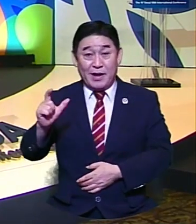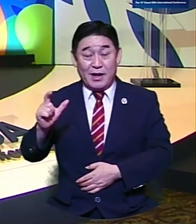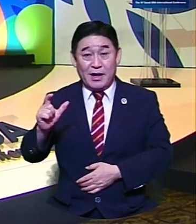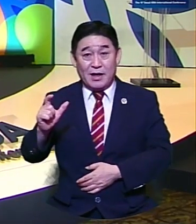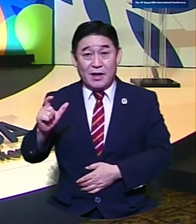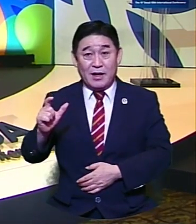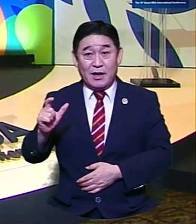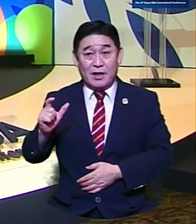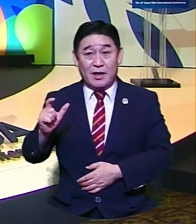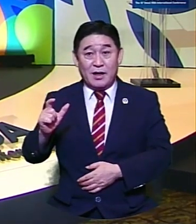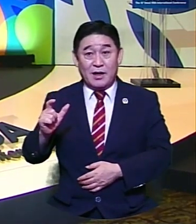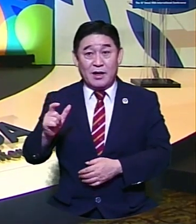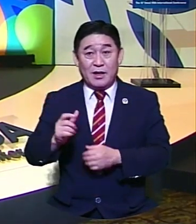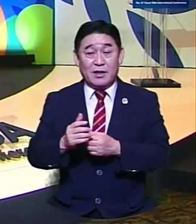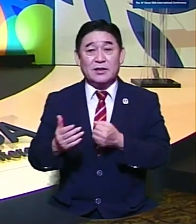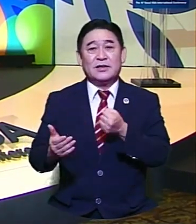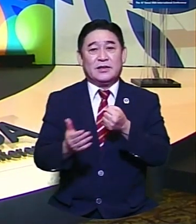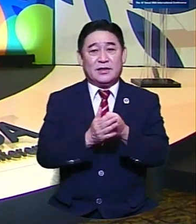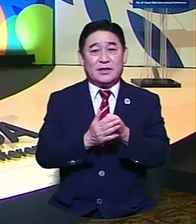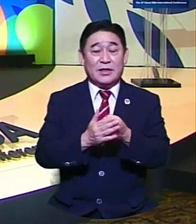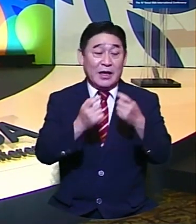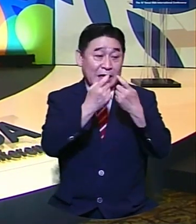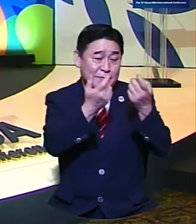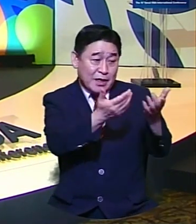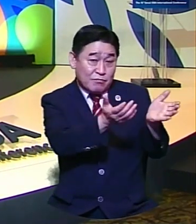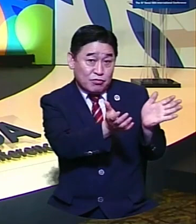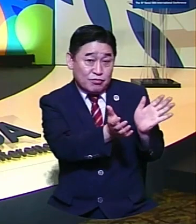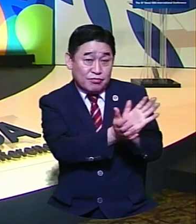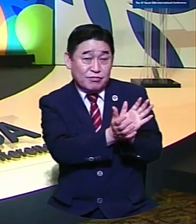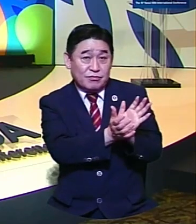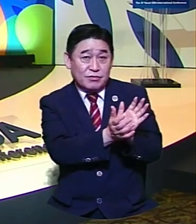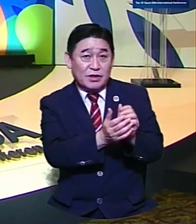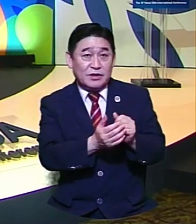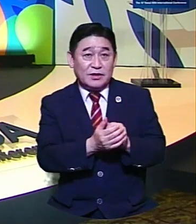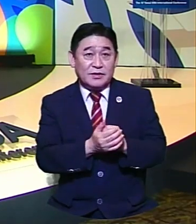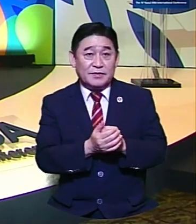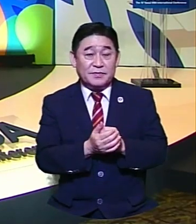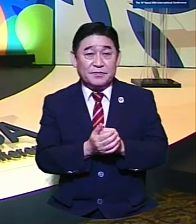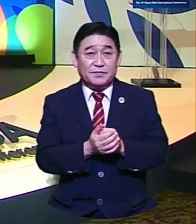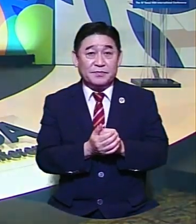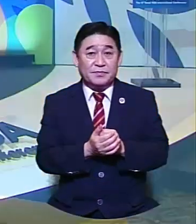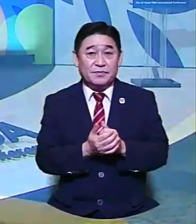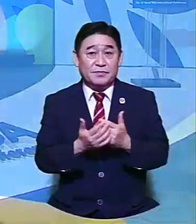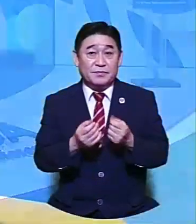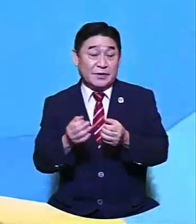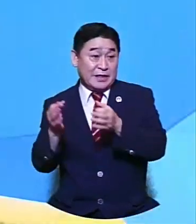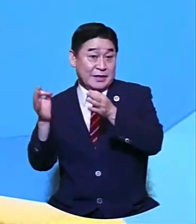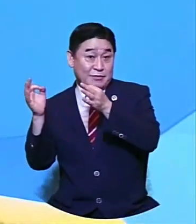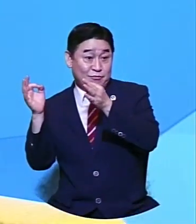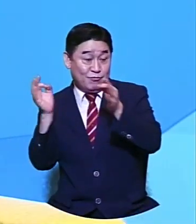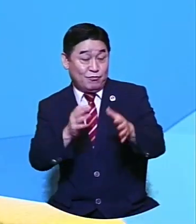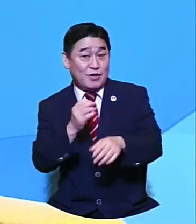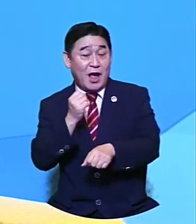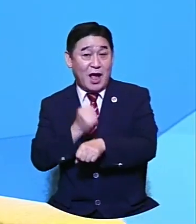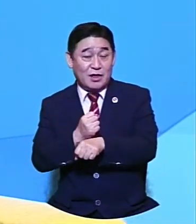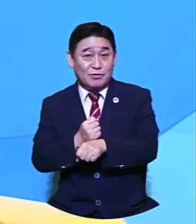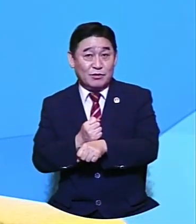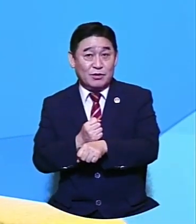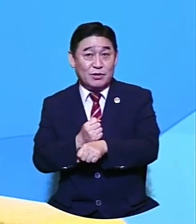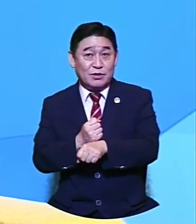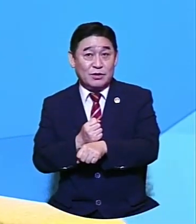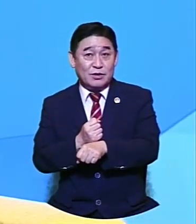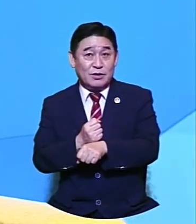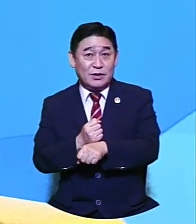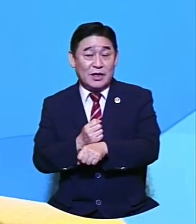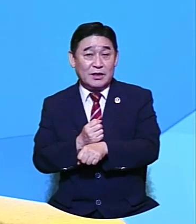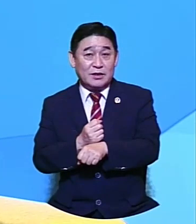we going to motivate or incentivize private sector to join? That is my question for you.